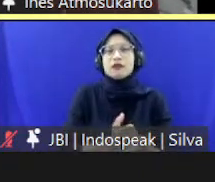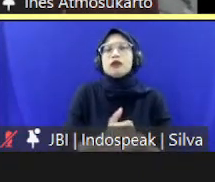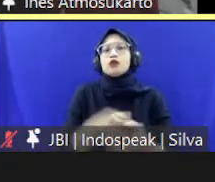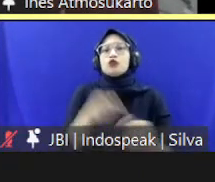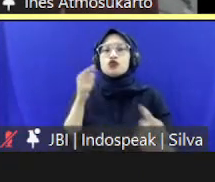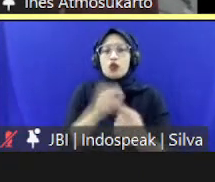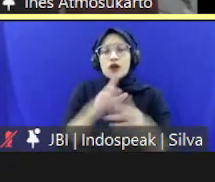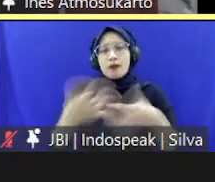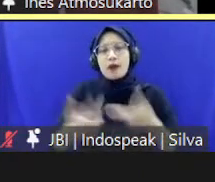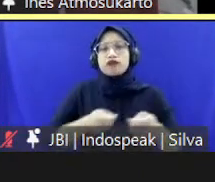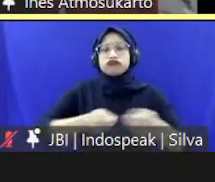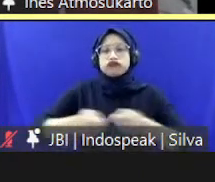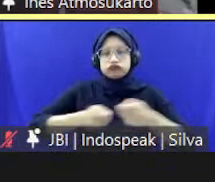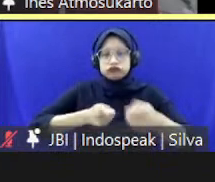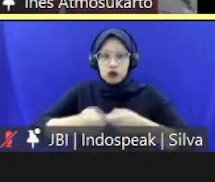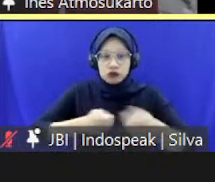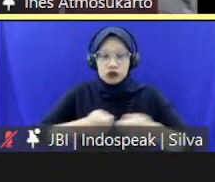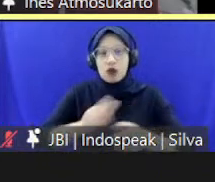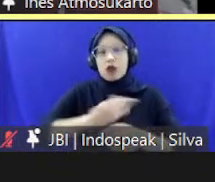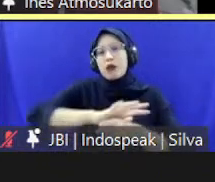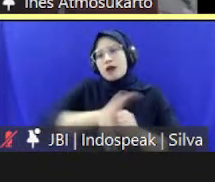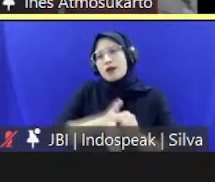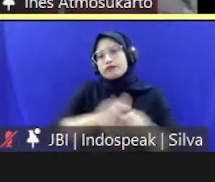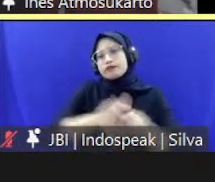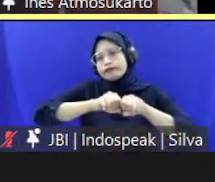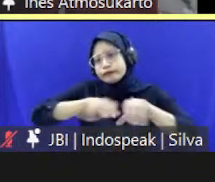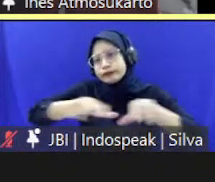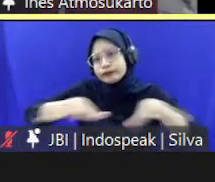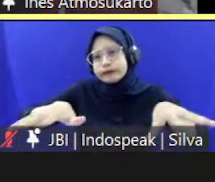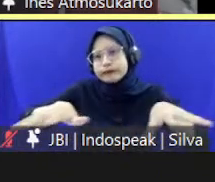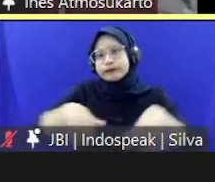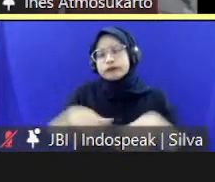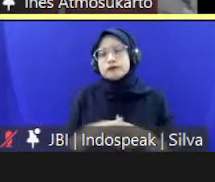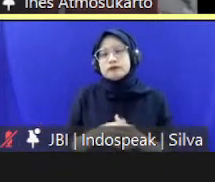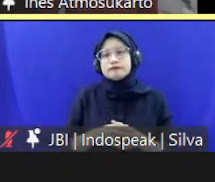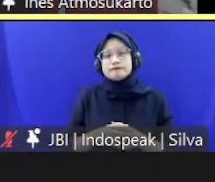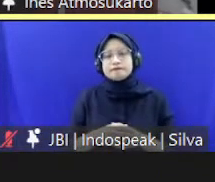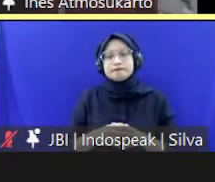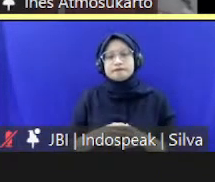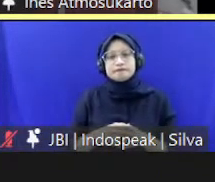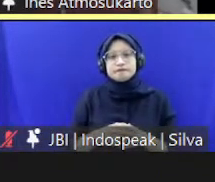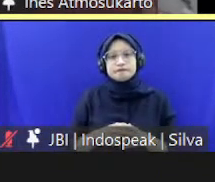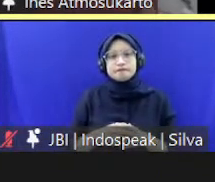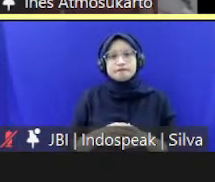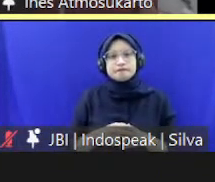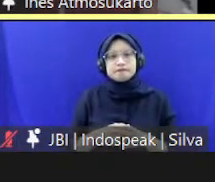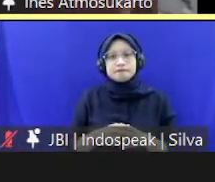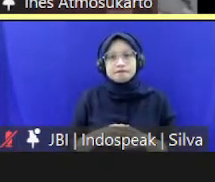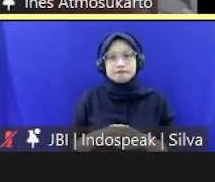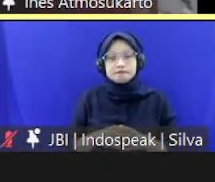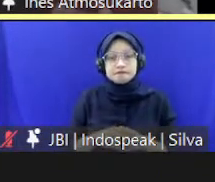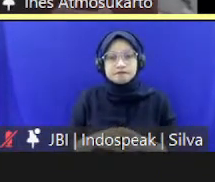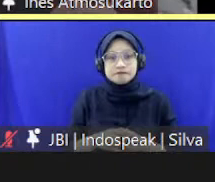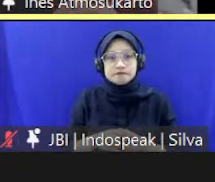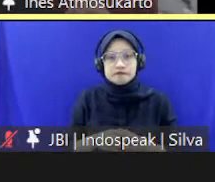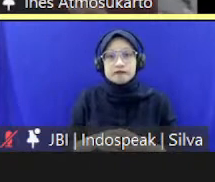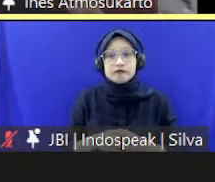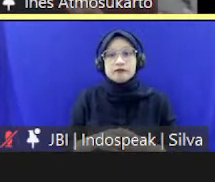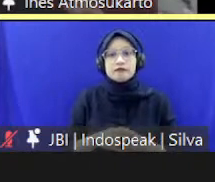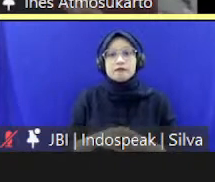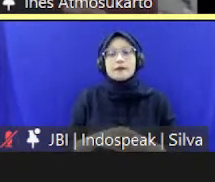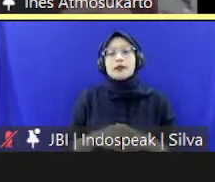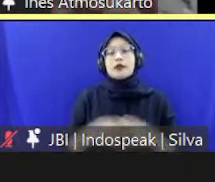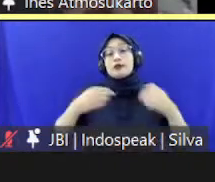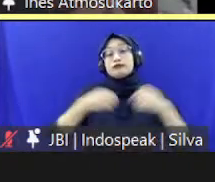a huge pressure on the economy. So, For me, as a scientist,